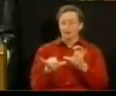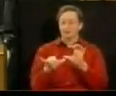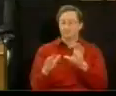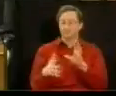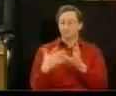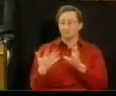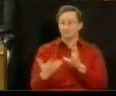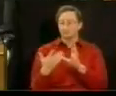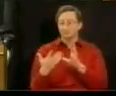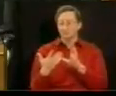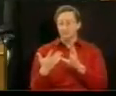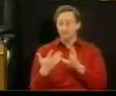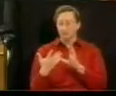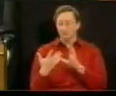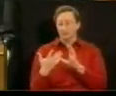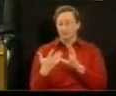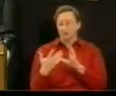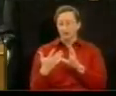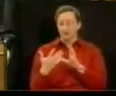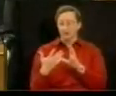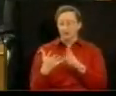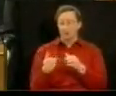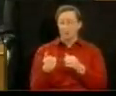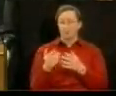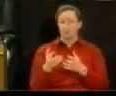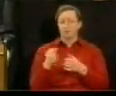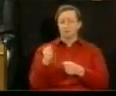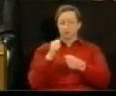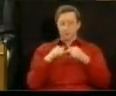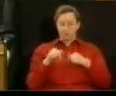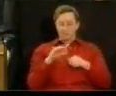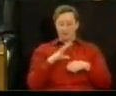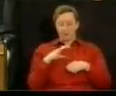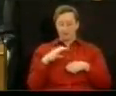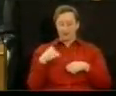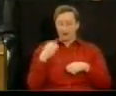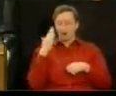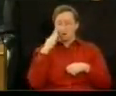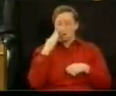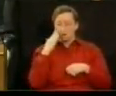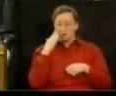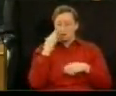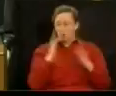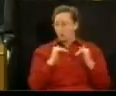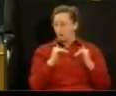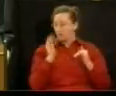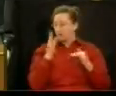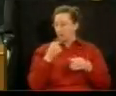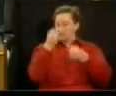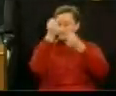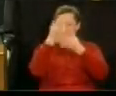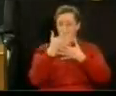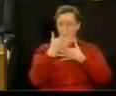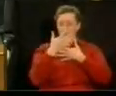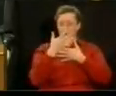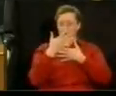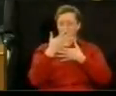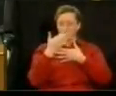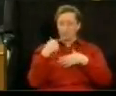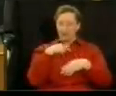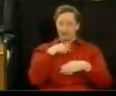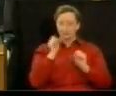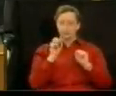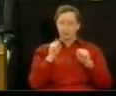Mr. Harmon was saying over there, that wants to go back into the committee, I would hope that, and I'm assuming they'll let the rest of us know so we can attend these meetings